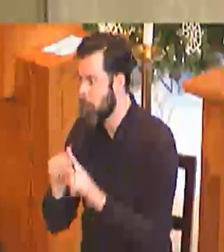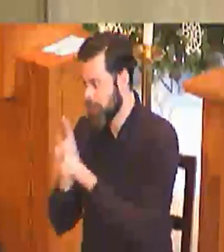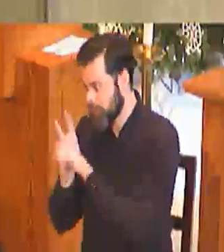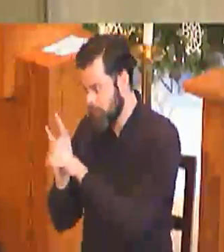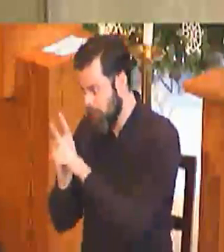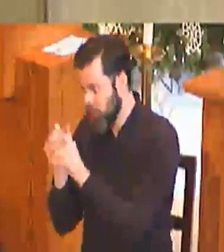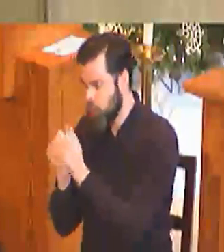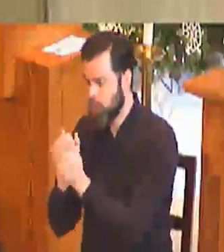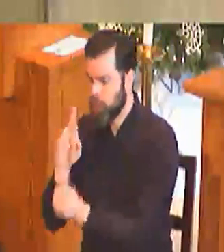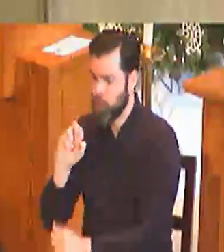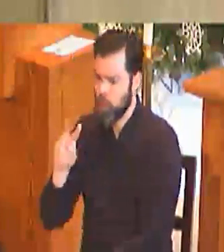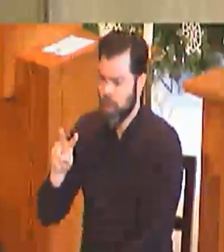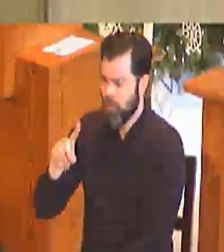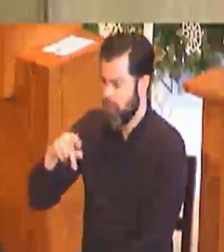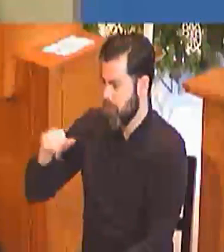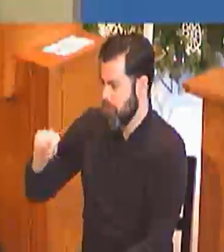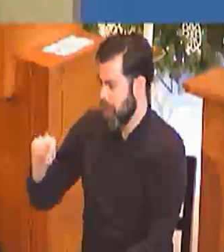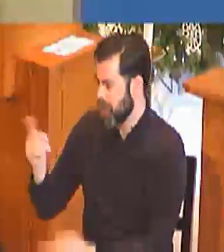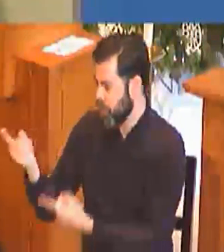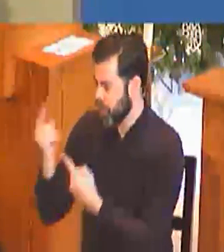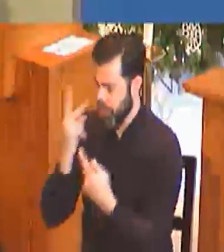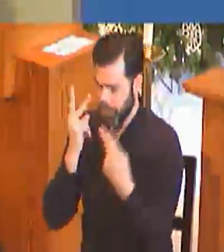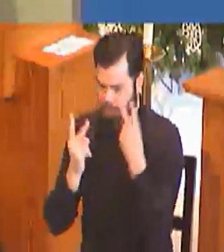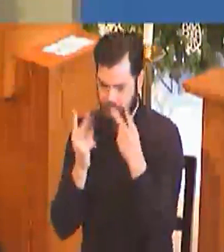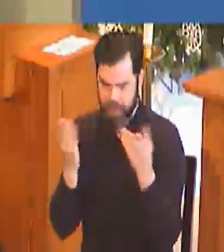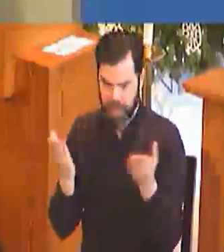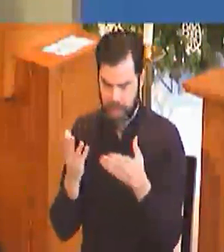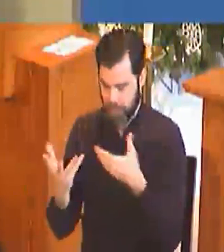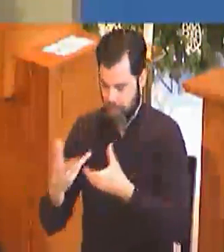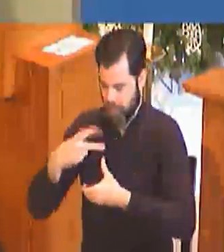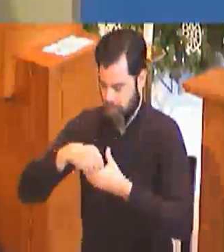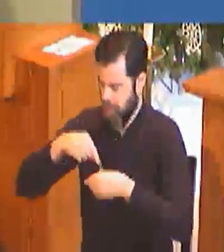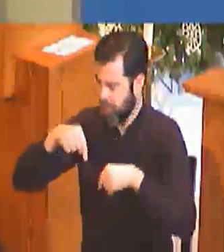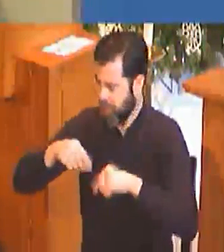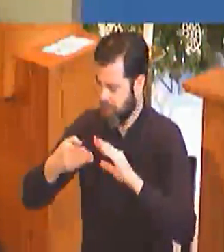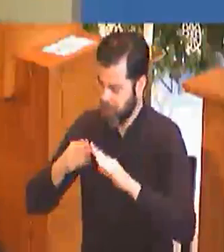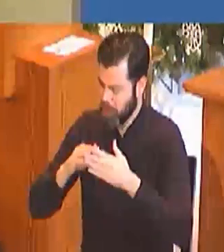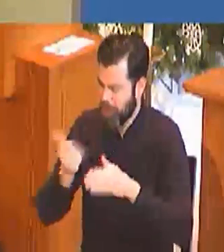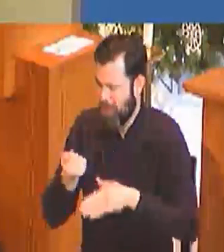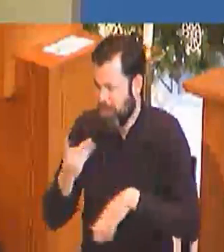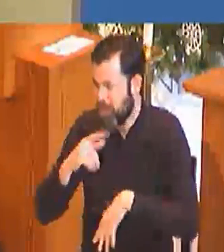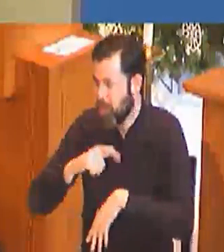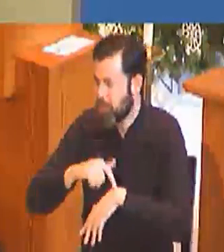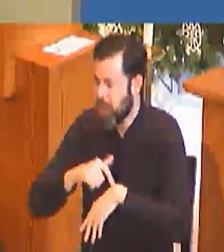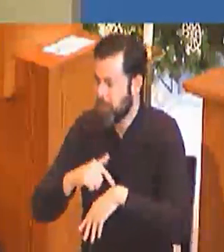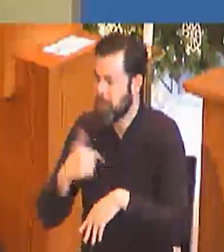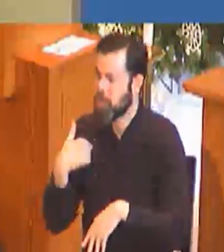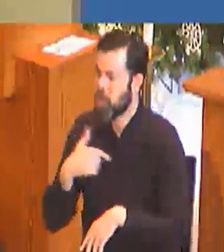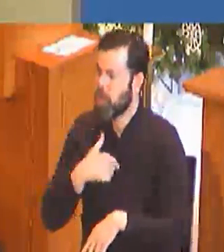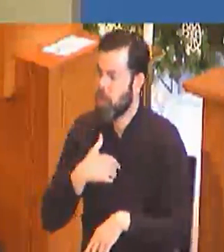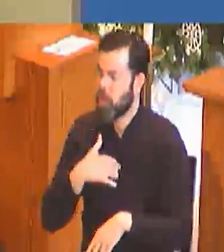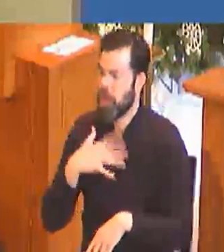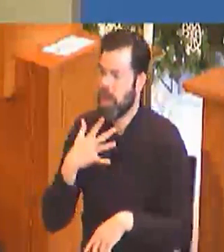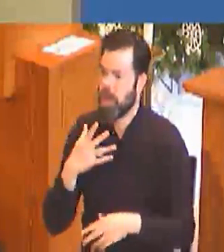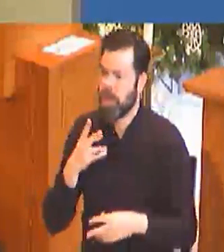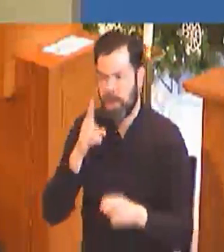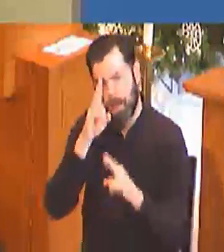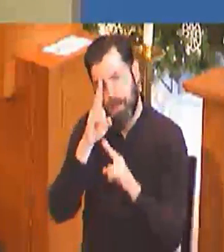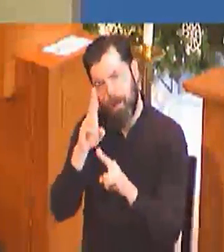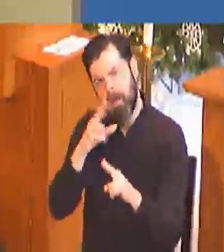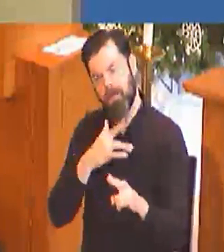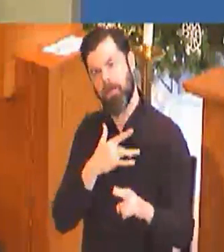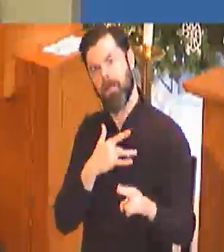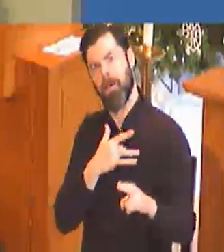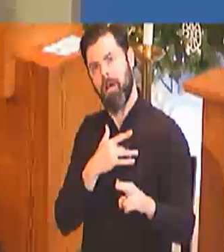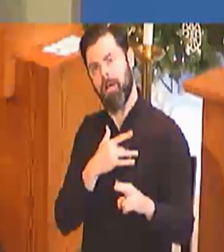Reverend Pat, and he's come to visit and be a part of this community several times. So we just hold him in our heart as he walks through this weekend.